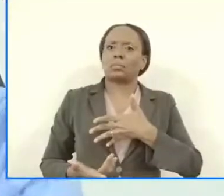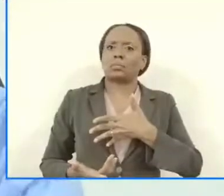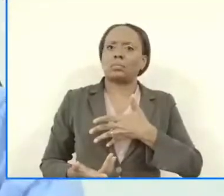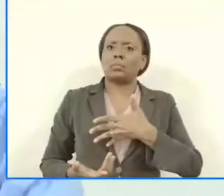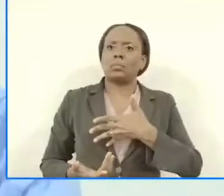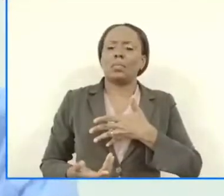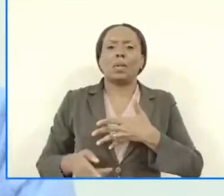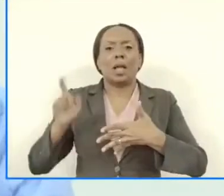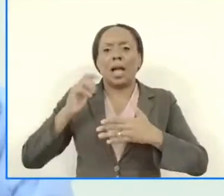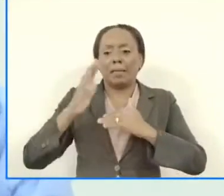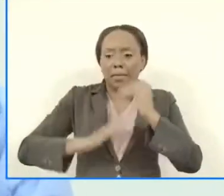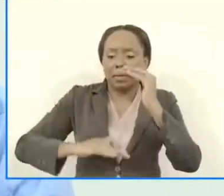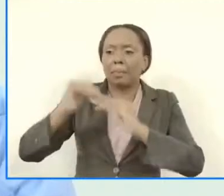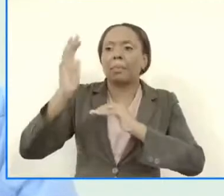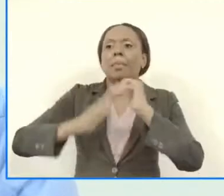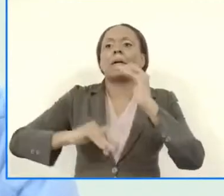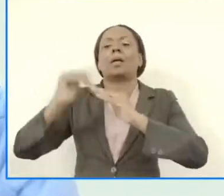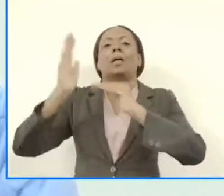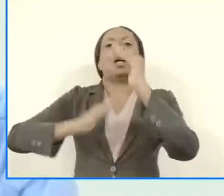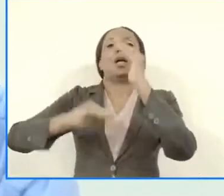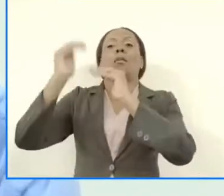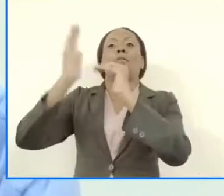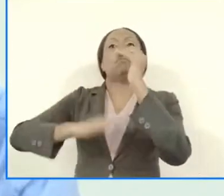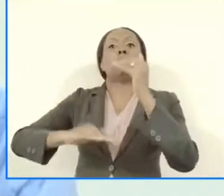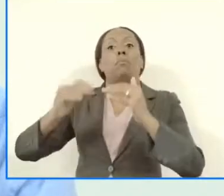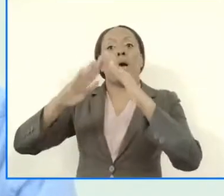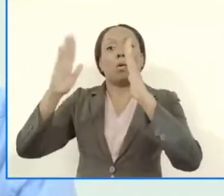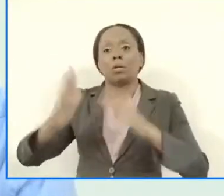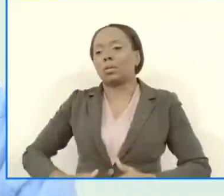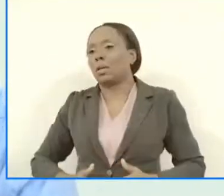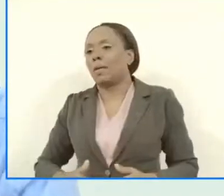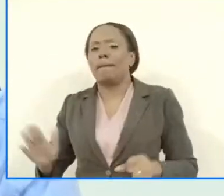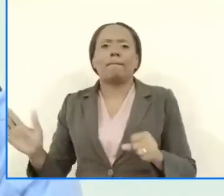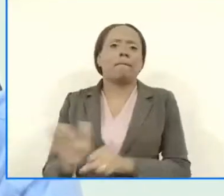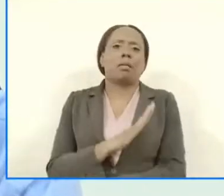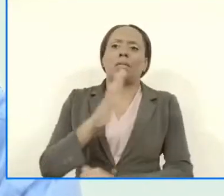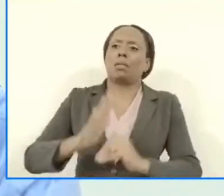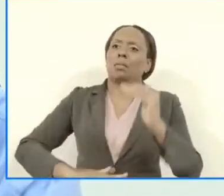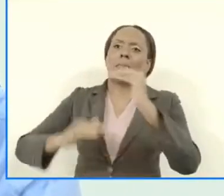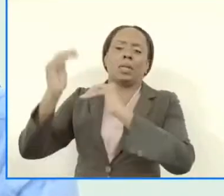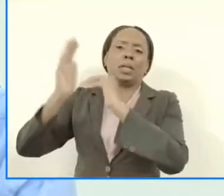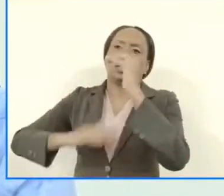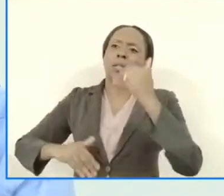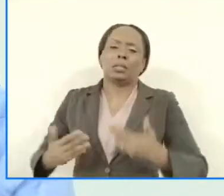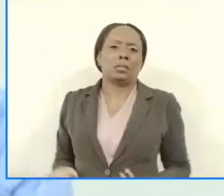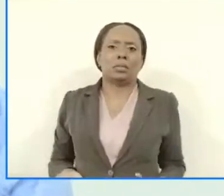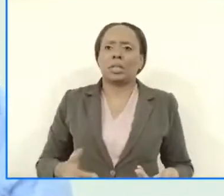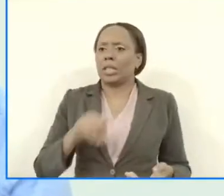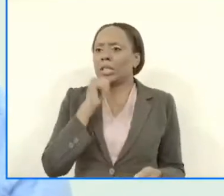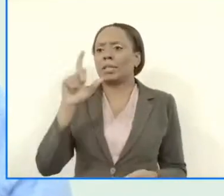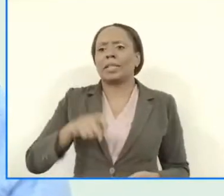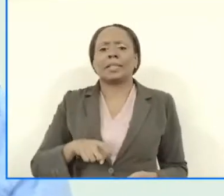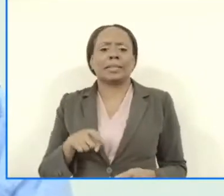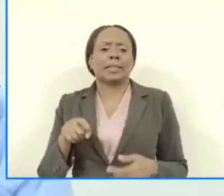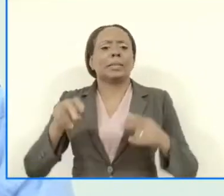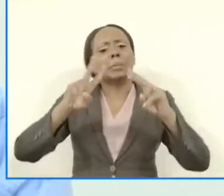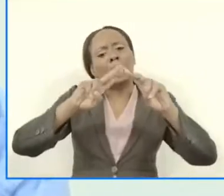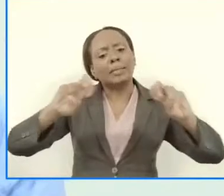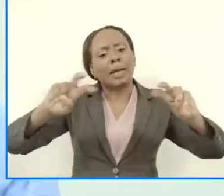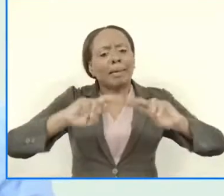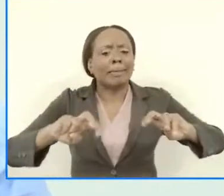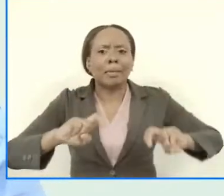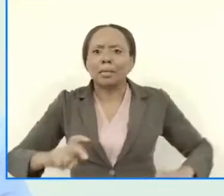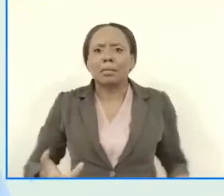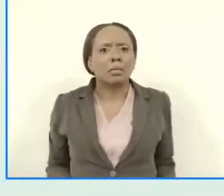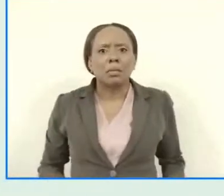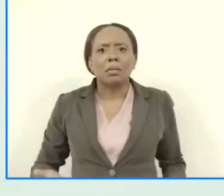then have to be rebuilt. We know that those houses have to be reconstructed in its totality. There's no need to do much further assessment past that. In the